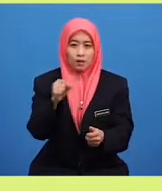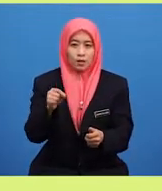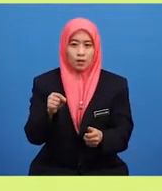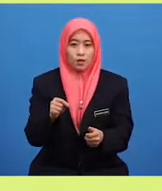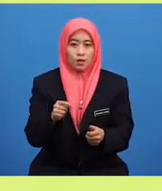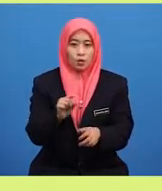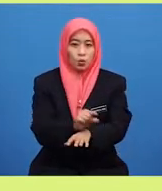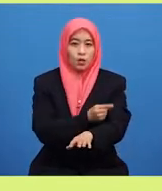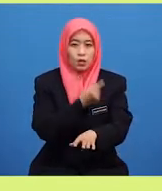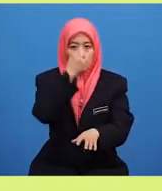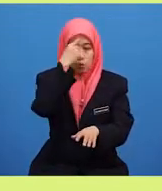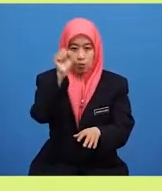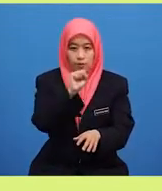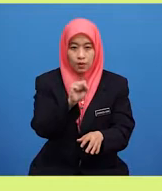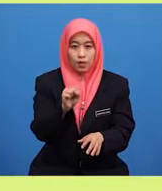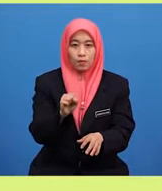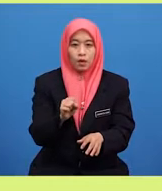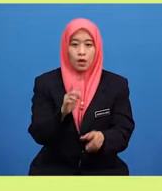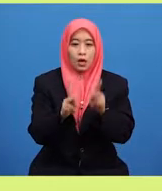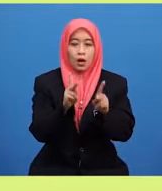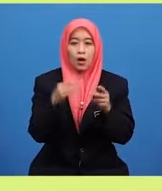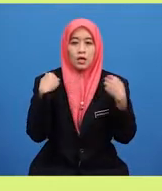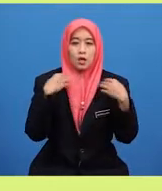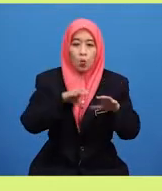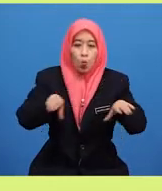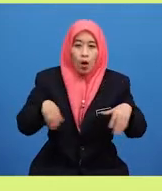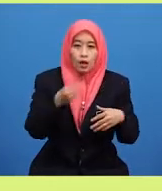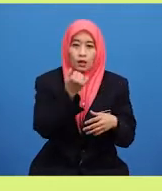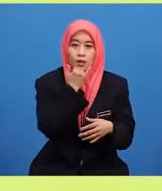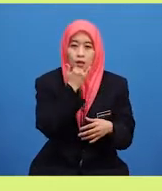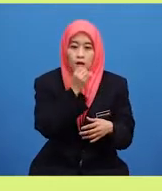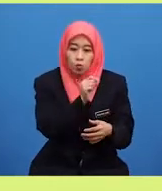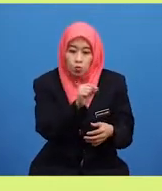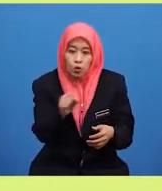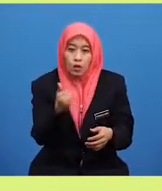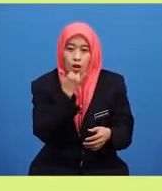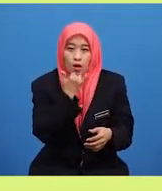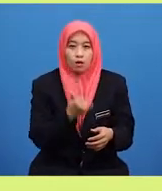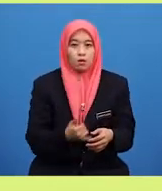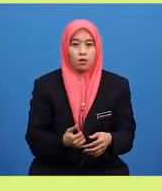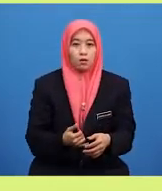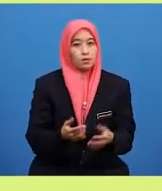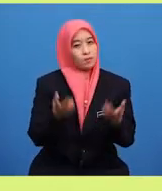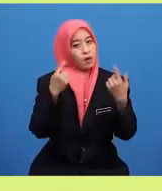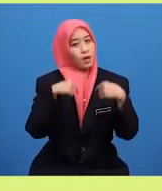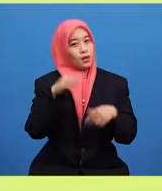Now, what is it? Come on, I'm sure you know this one.